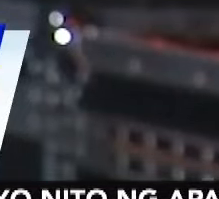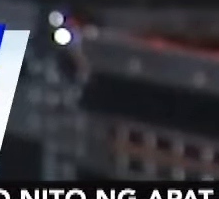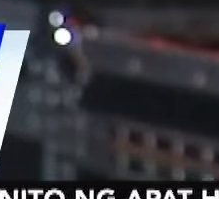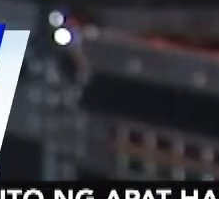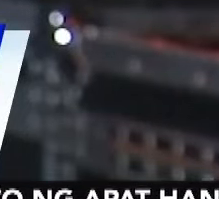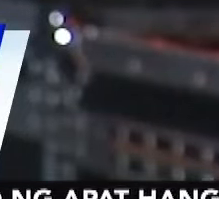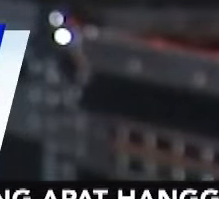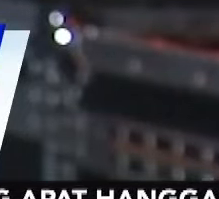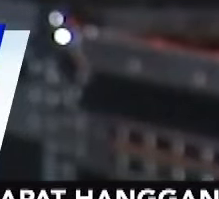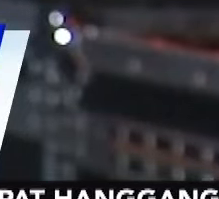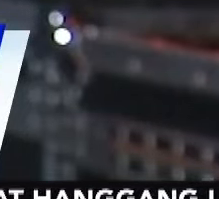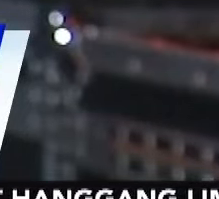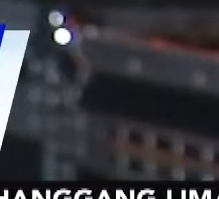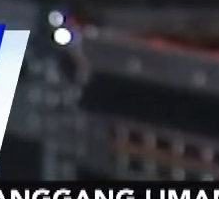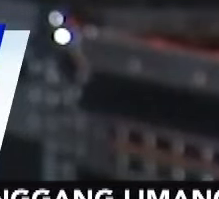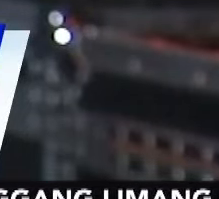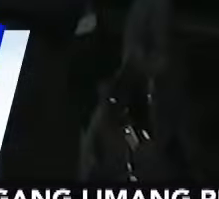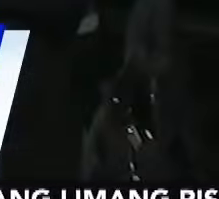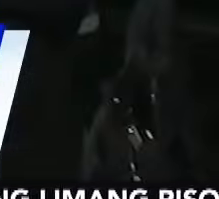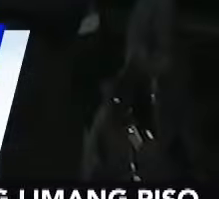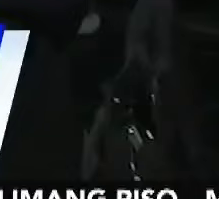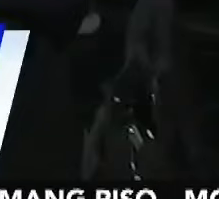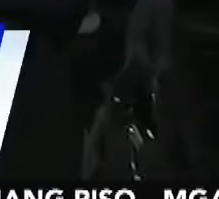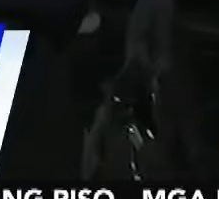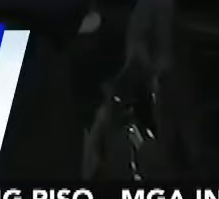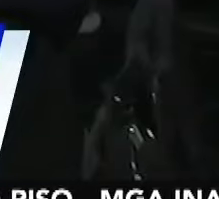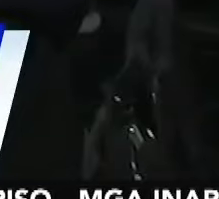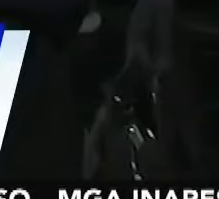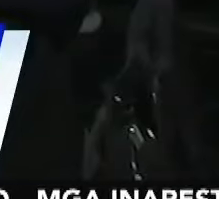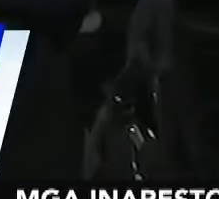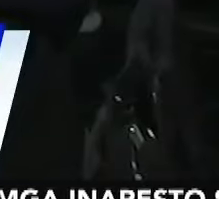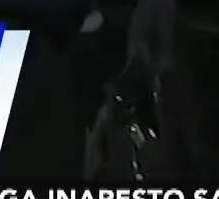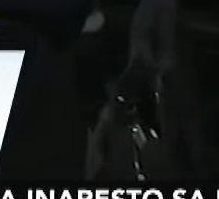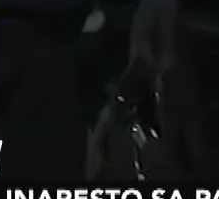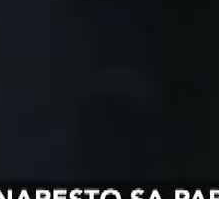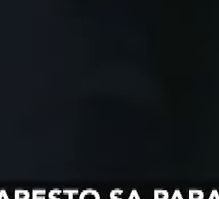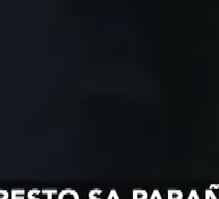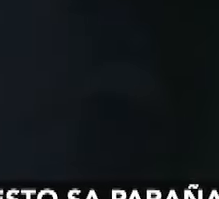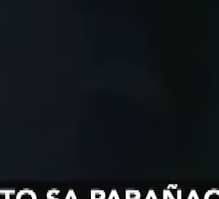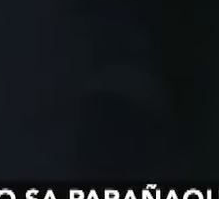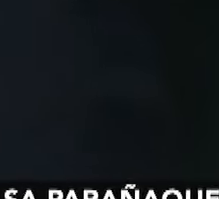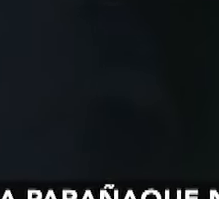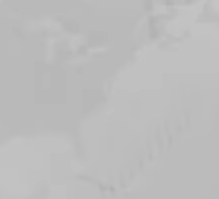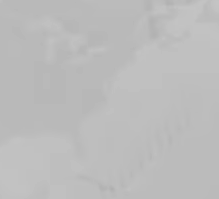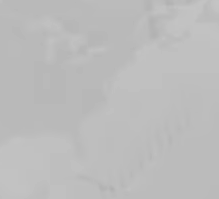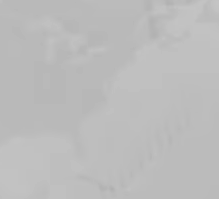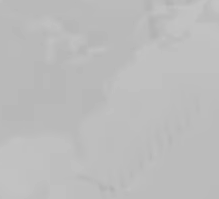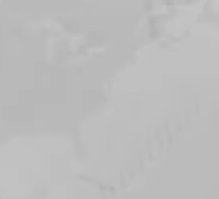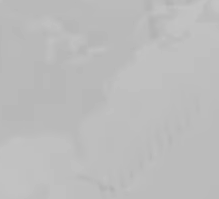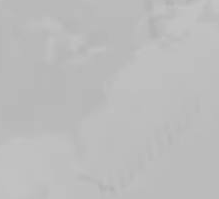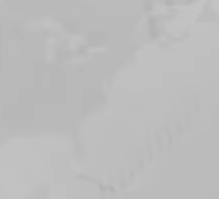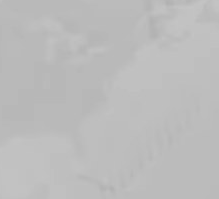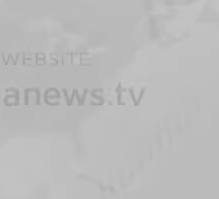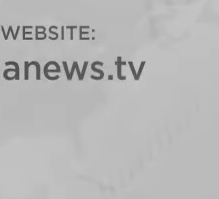Of course, Sparkle is in the top list. Nelson Canlas updated sa showbiz happenings.